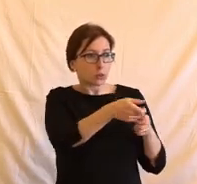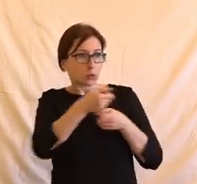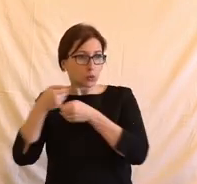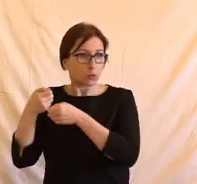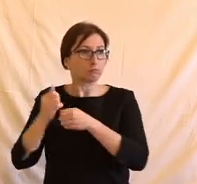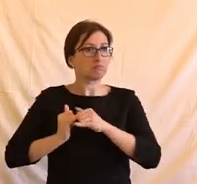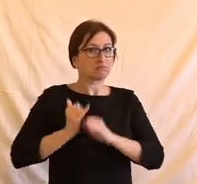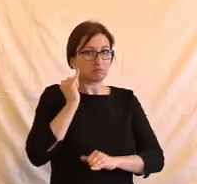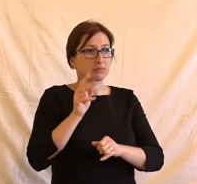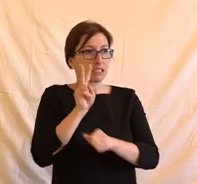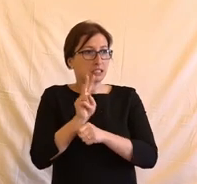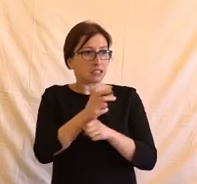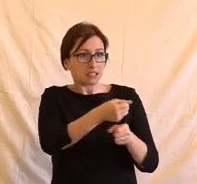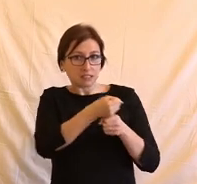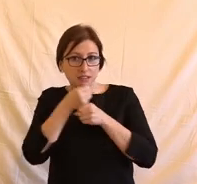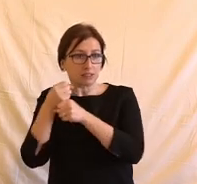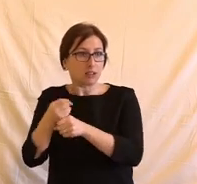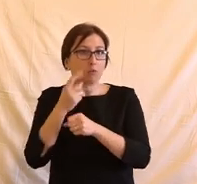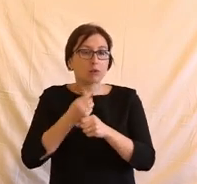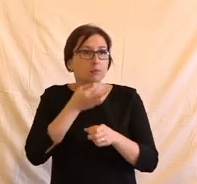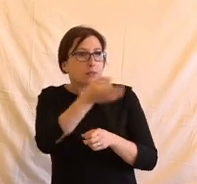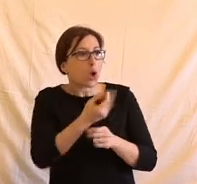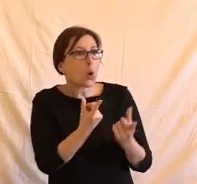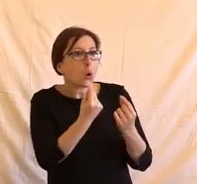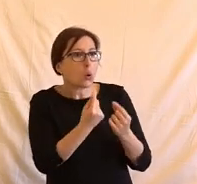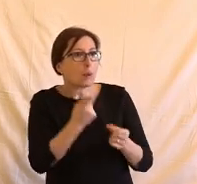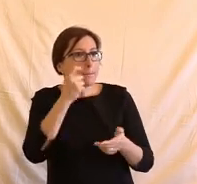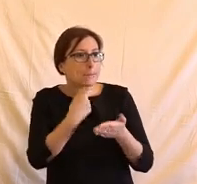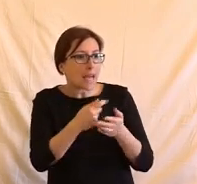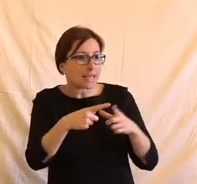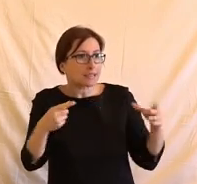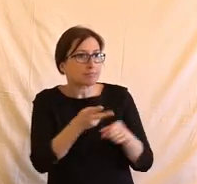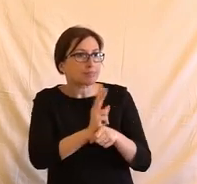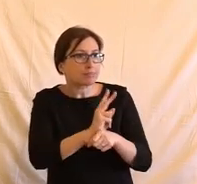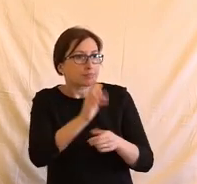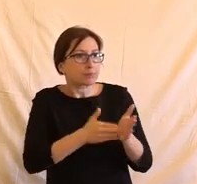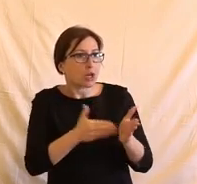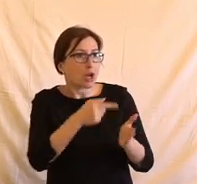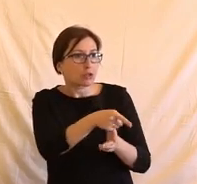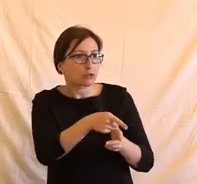této nápojové instituce musel zpovídat z toho, proč platím padělkem.